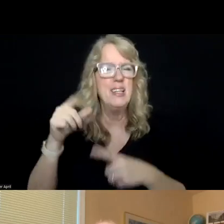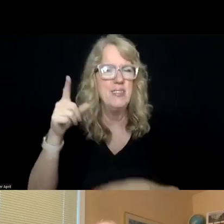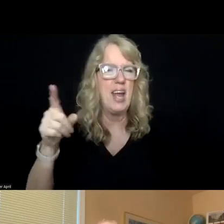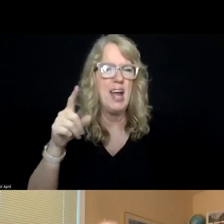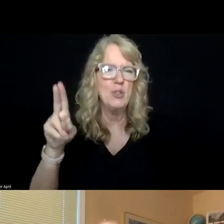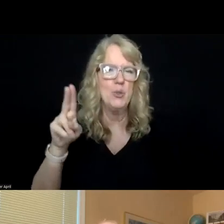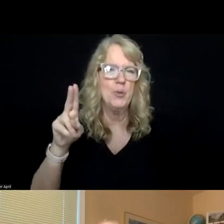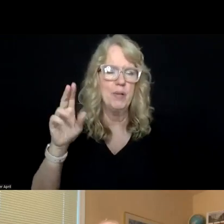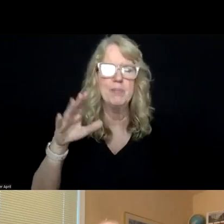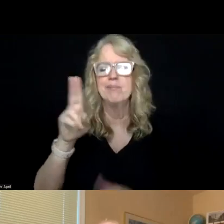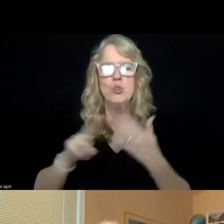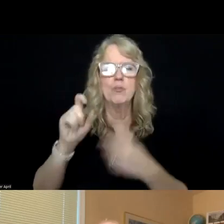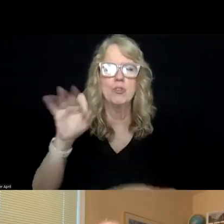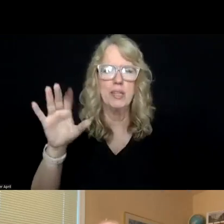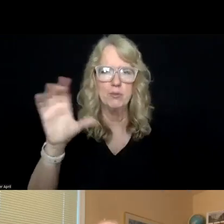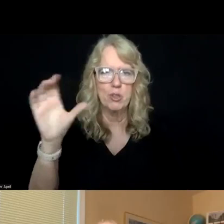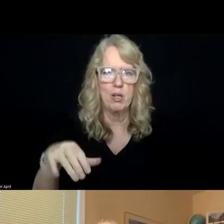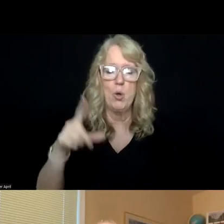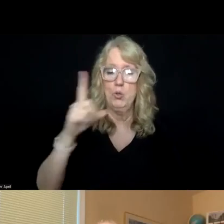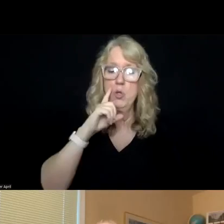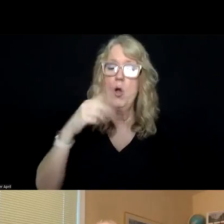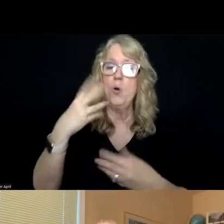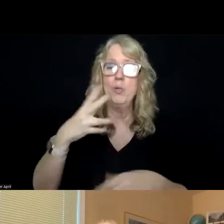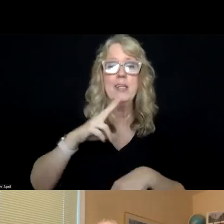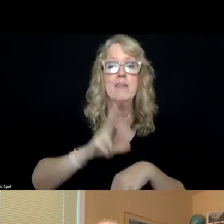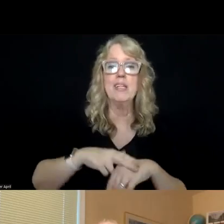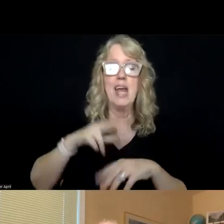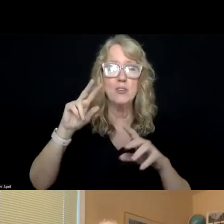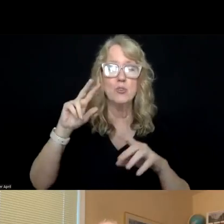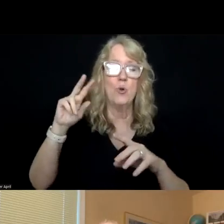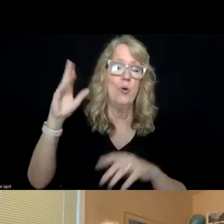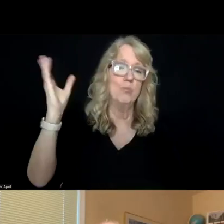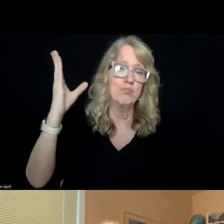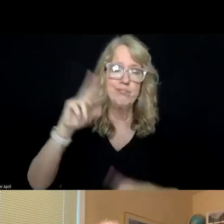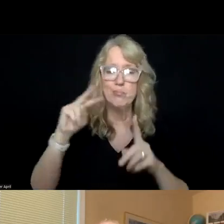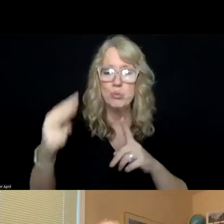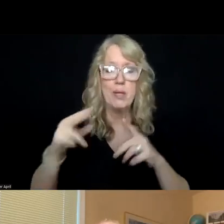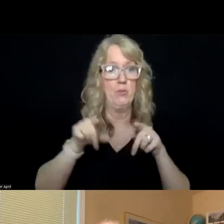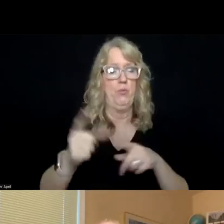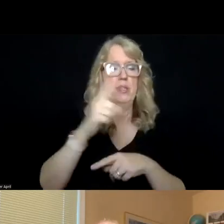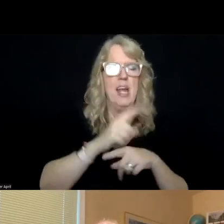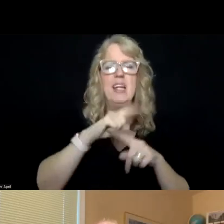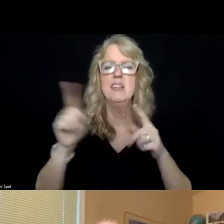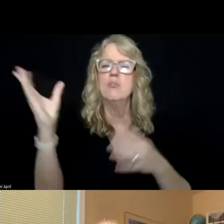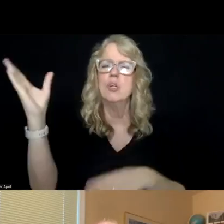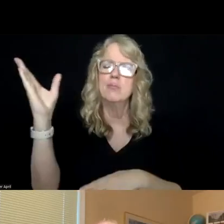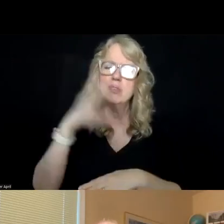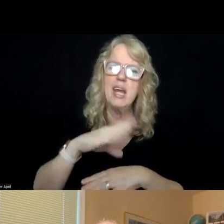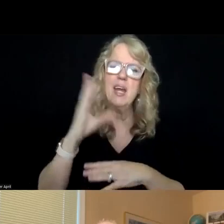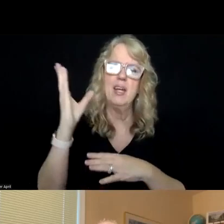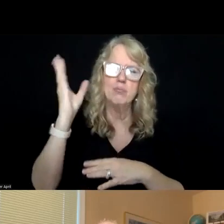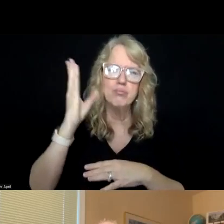Chicago. So Margie and I gave the national perspective, and throughout the day, there were presentations on what's going on